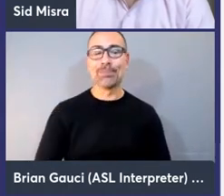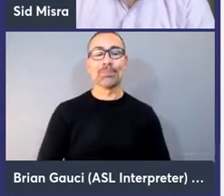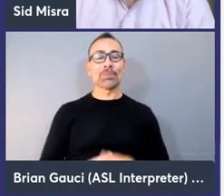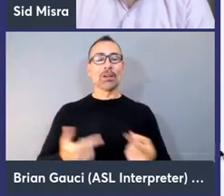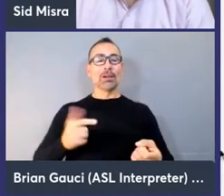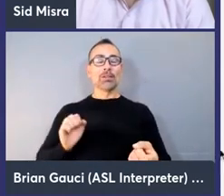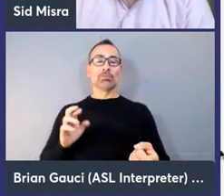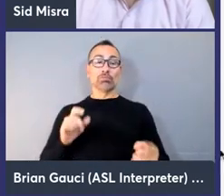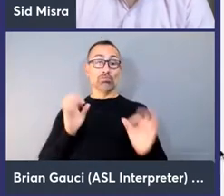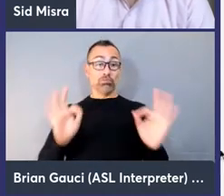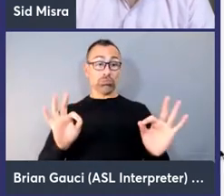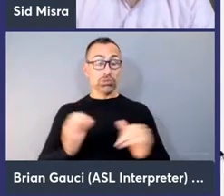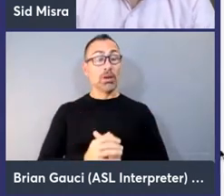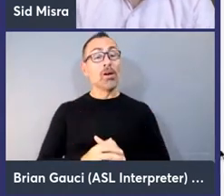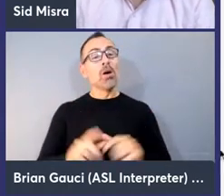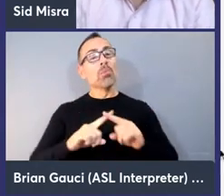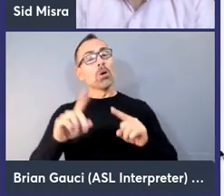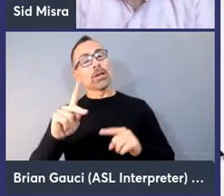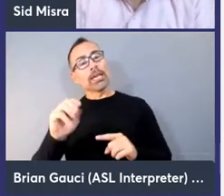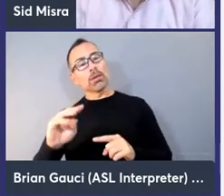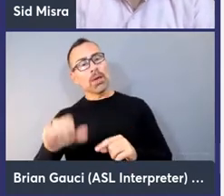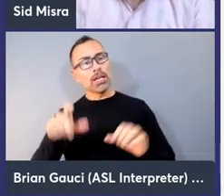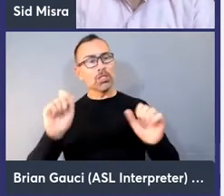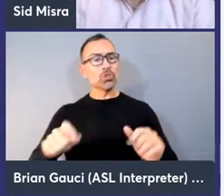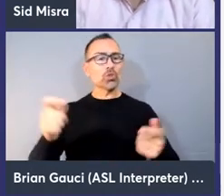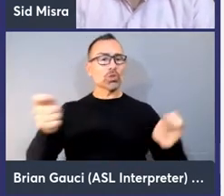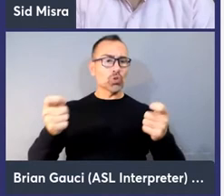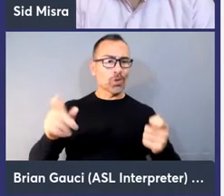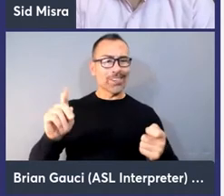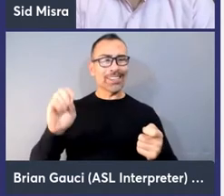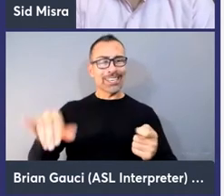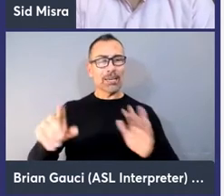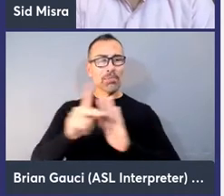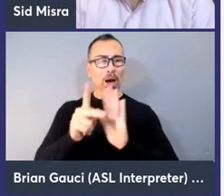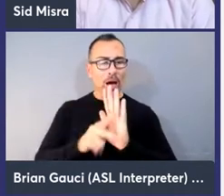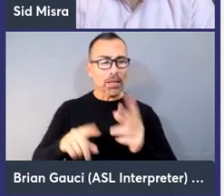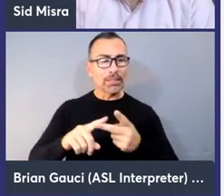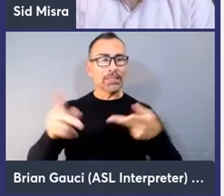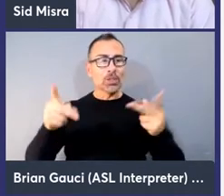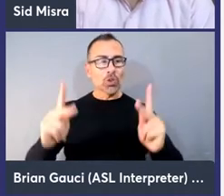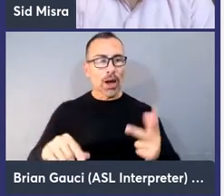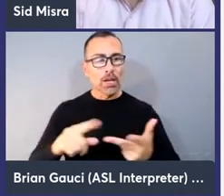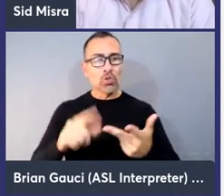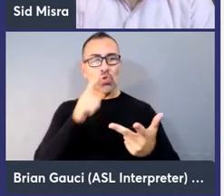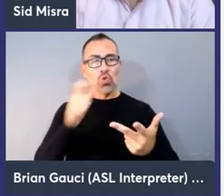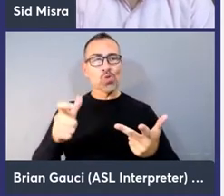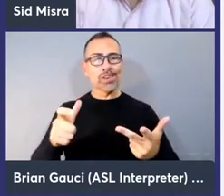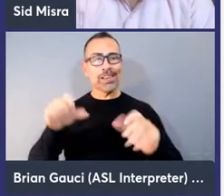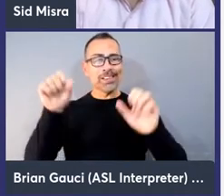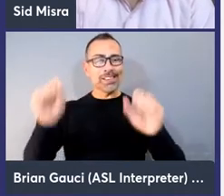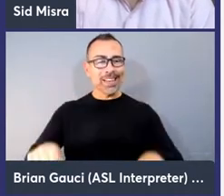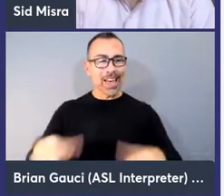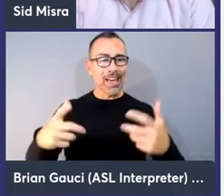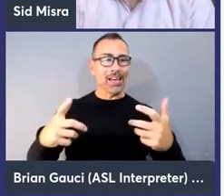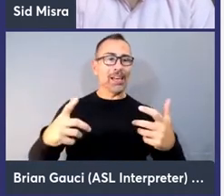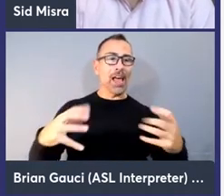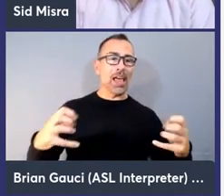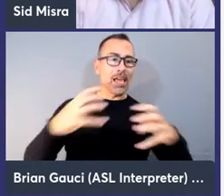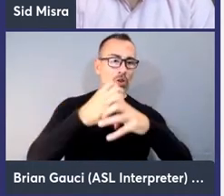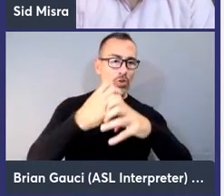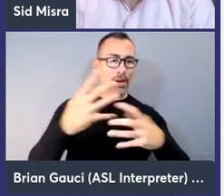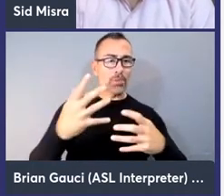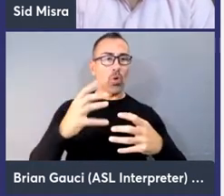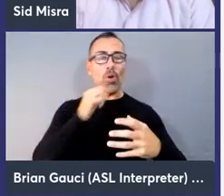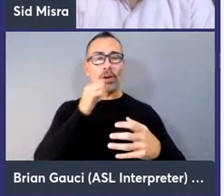to control the key policy, the grants, and who can encrypt and decrypt using that key. And the same applies for file cache. Is